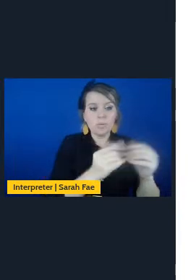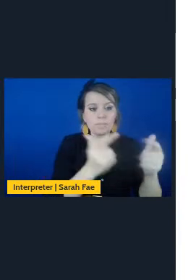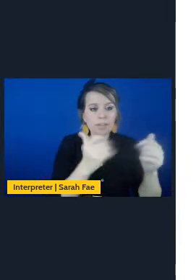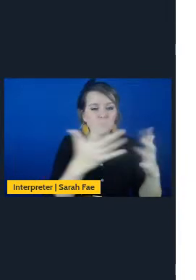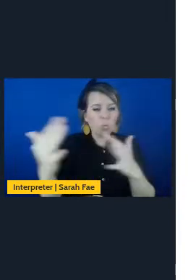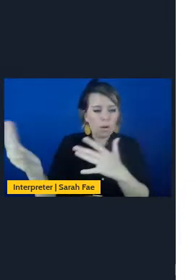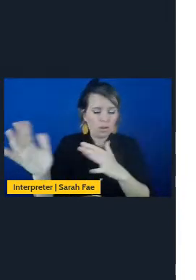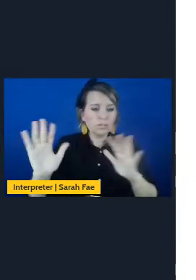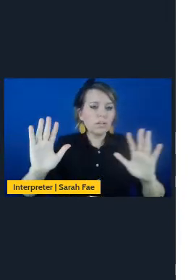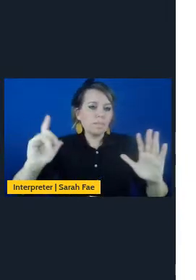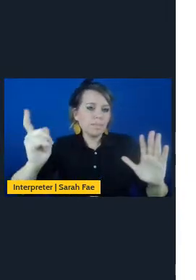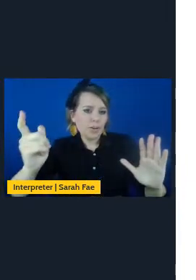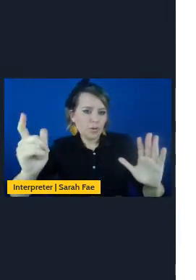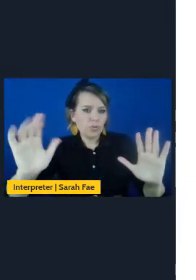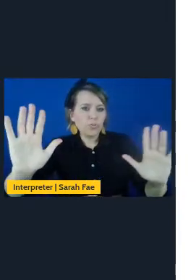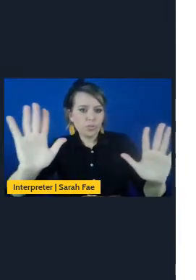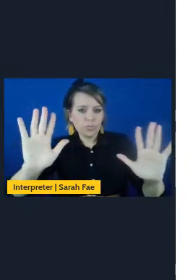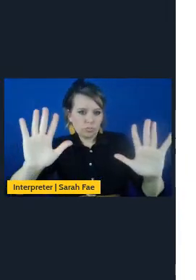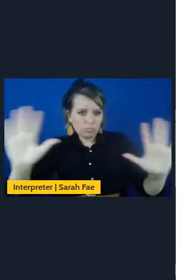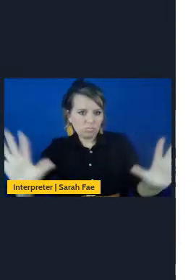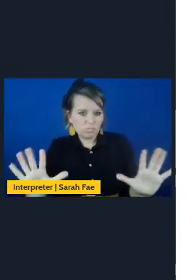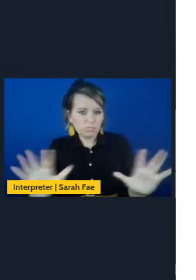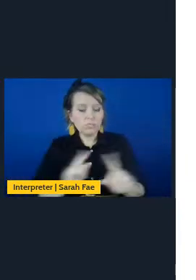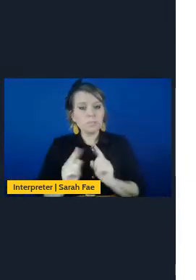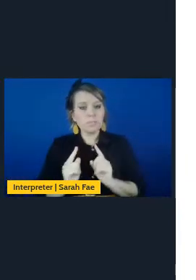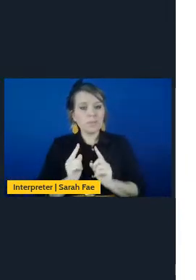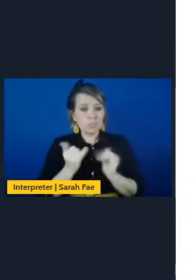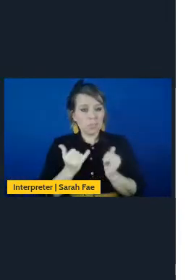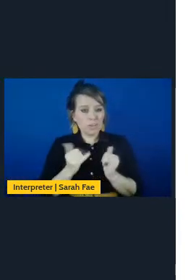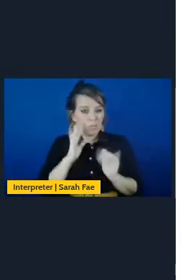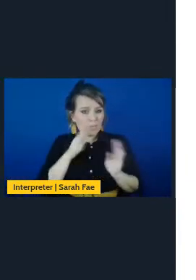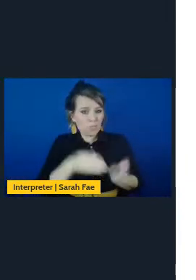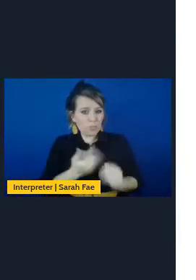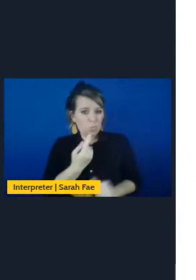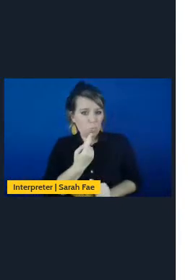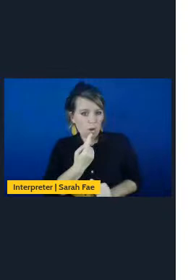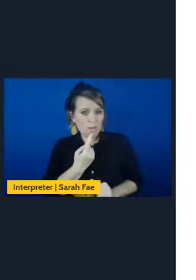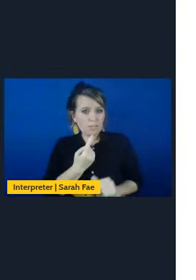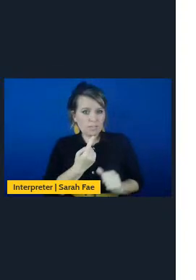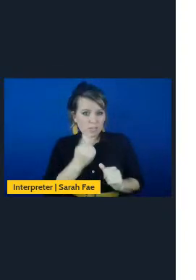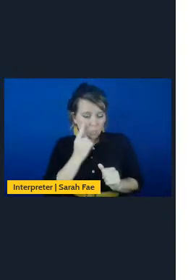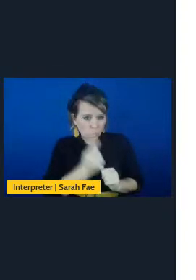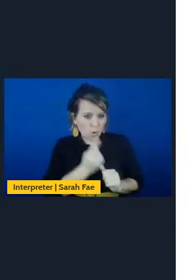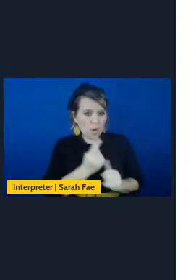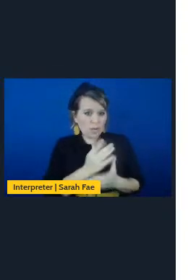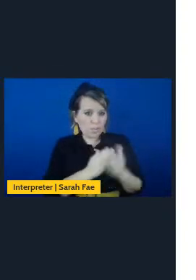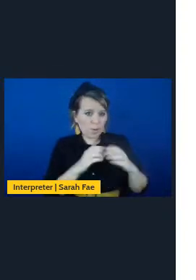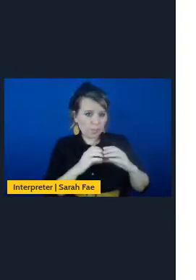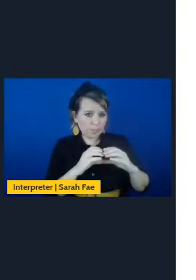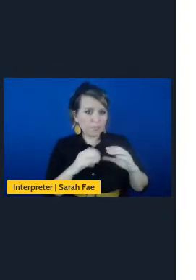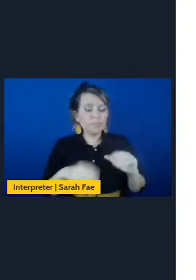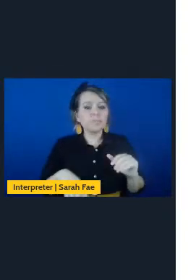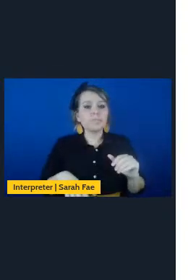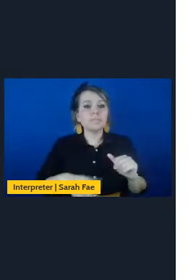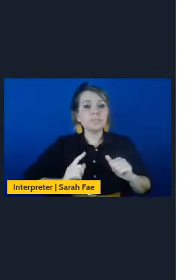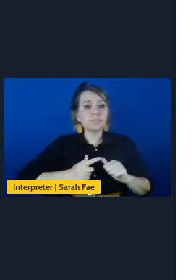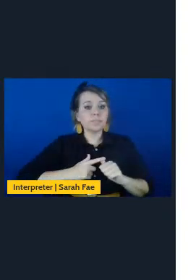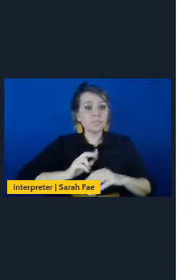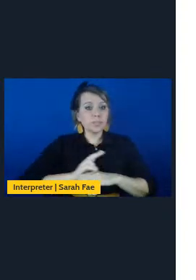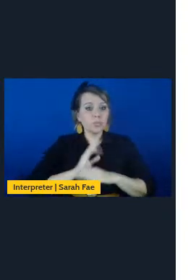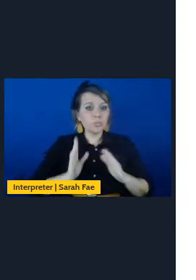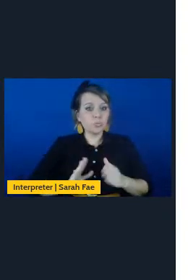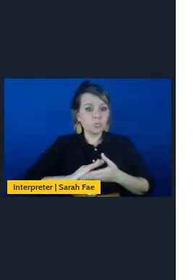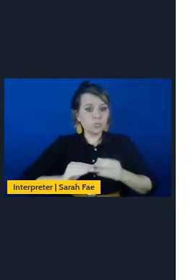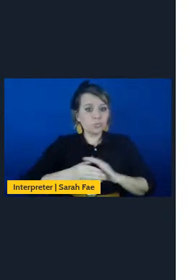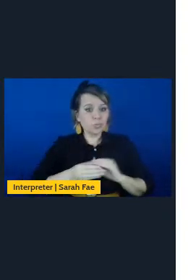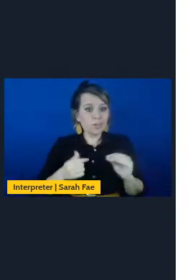But here I will be focusing just on this one simple use case. The first user story I would like to tackle is,